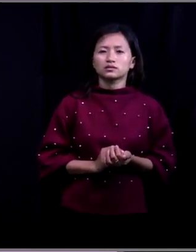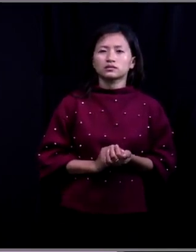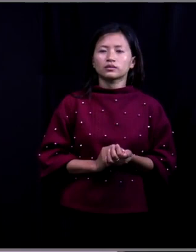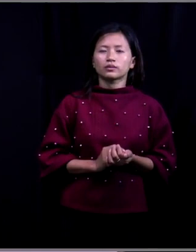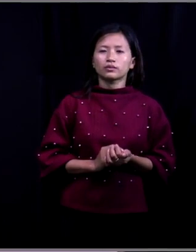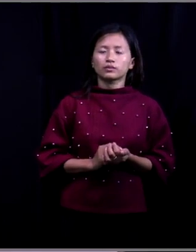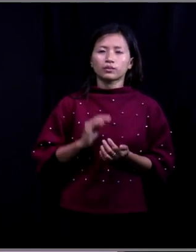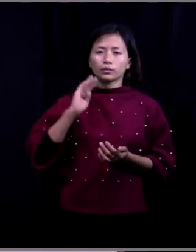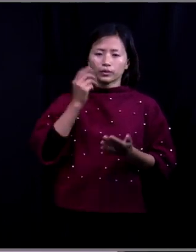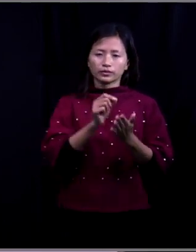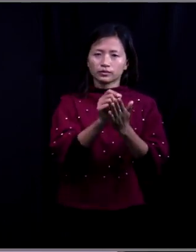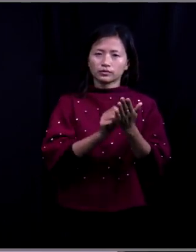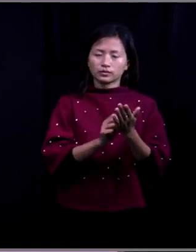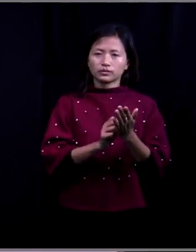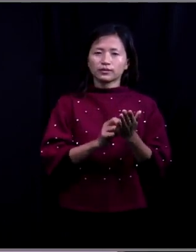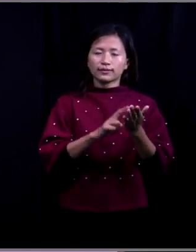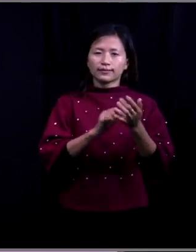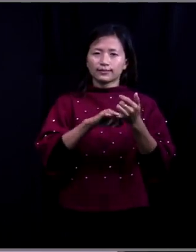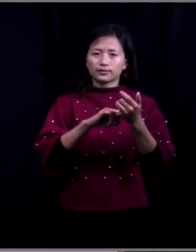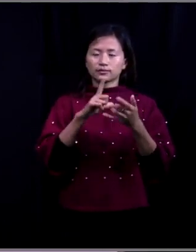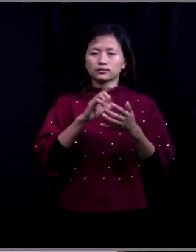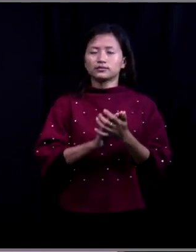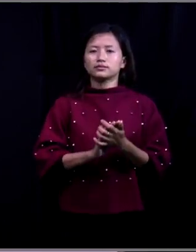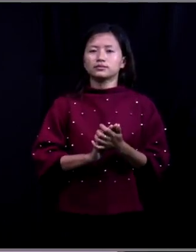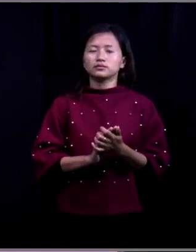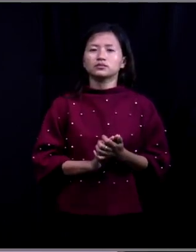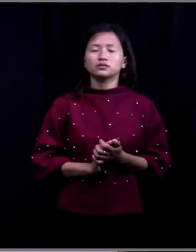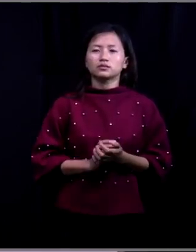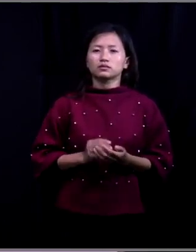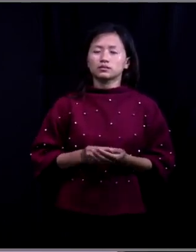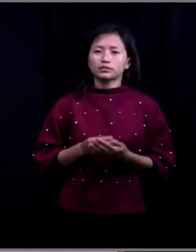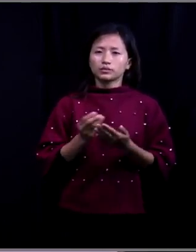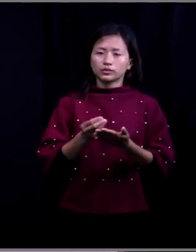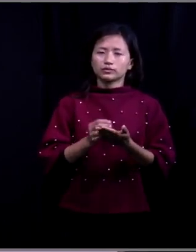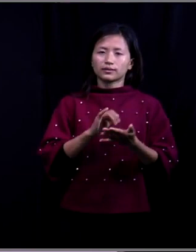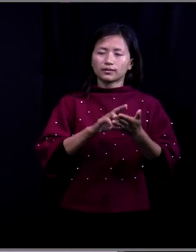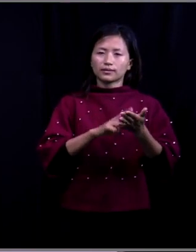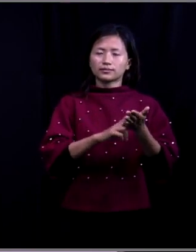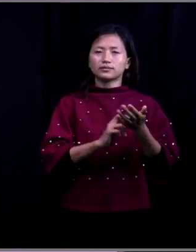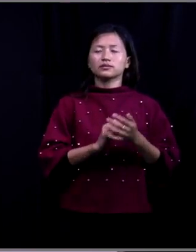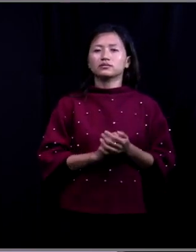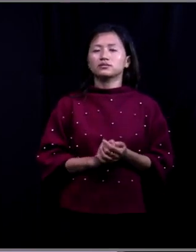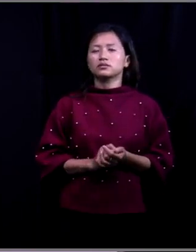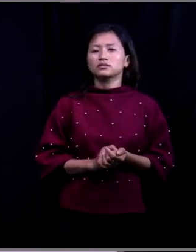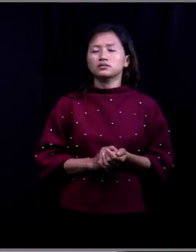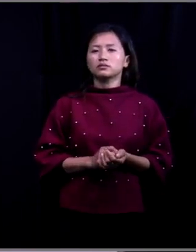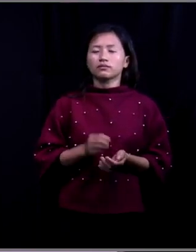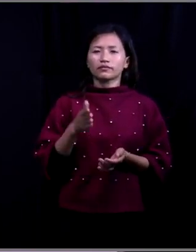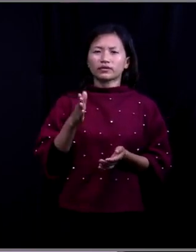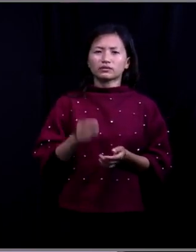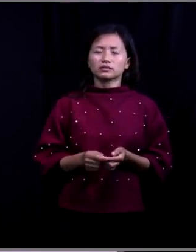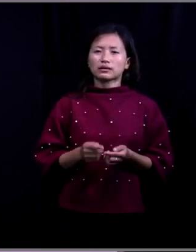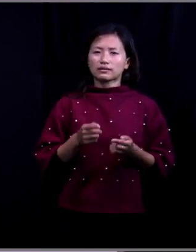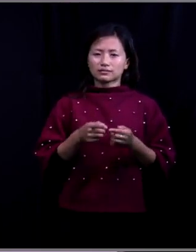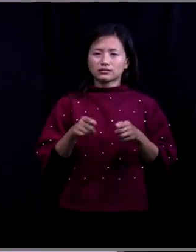when we write NaCl, so sodium chloride, we represent it by NaCl, but this is not the